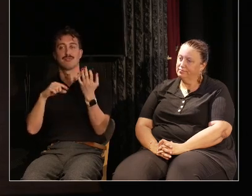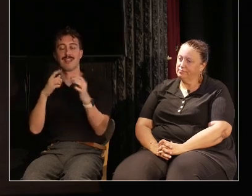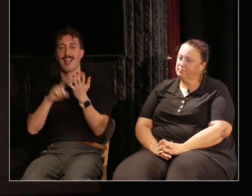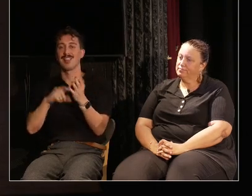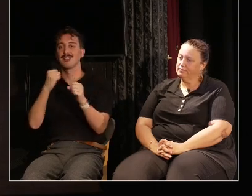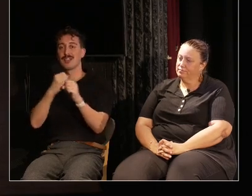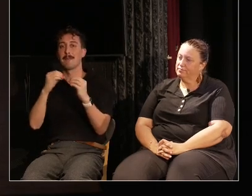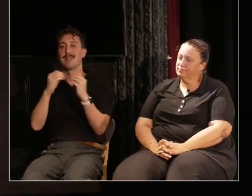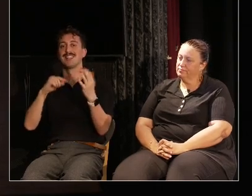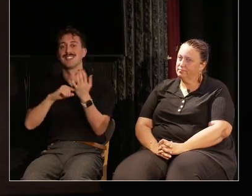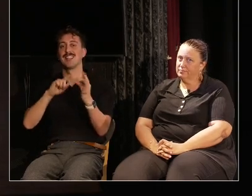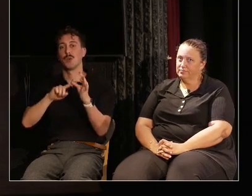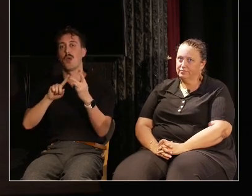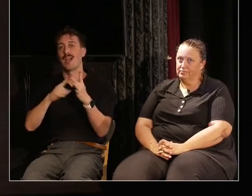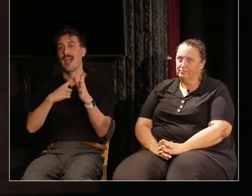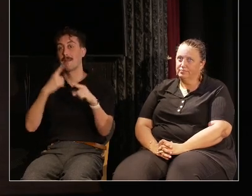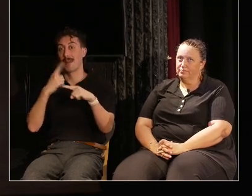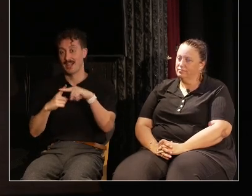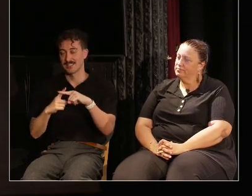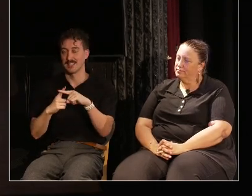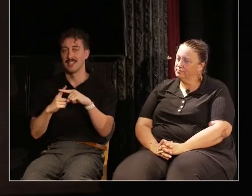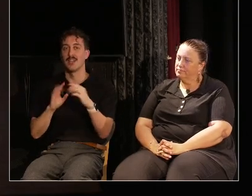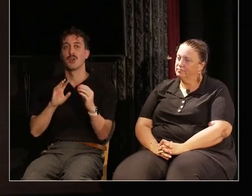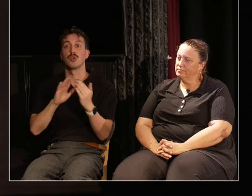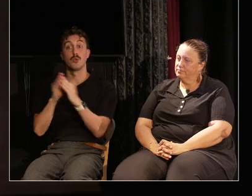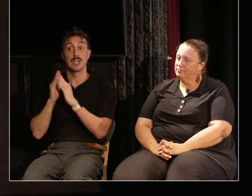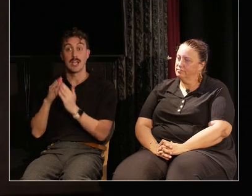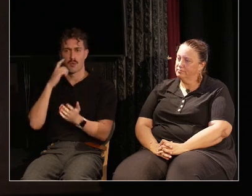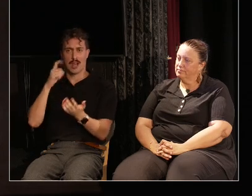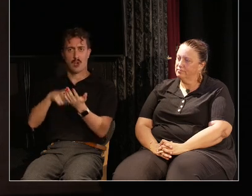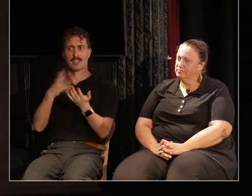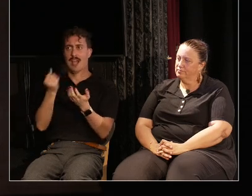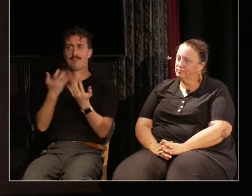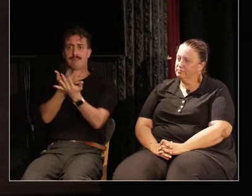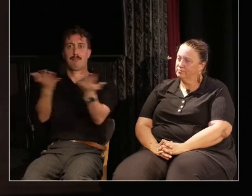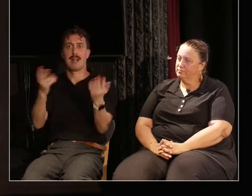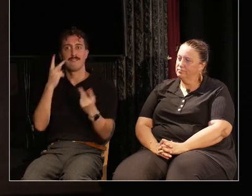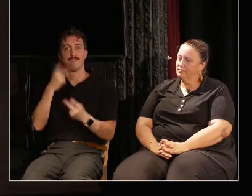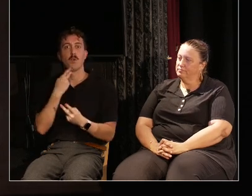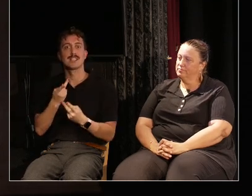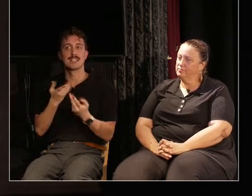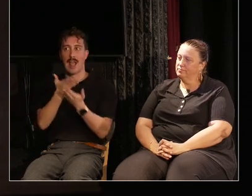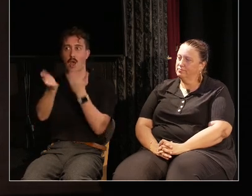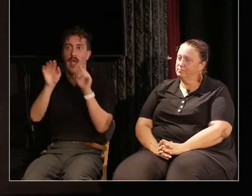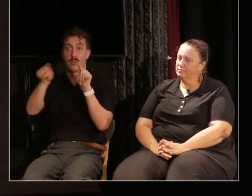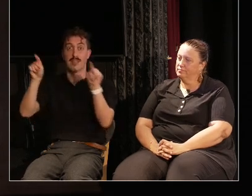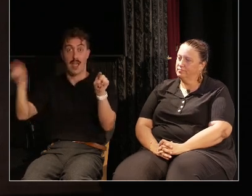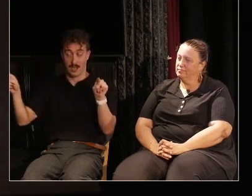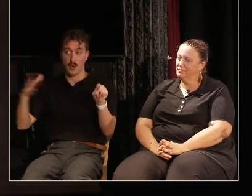need those voices across the board, and recognise that there are more voices out there and more people out here who to support the community.